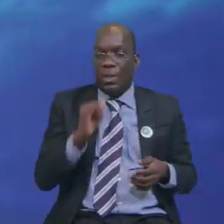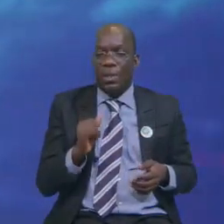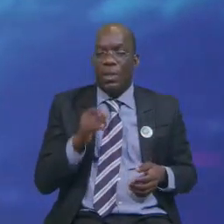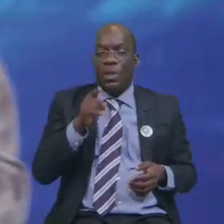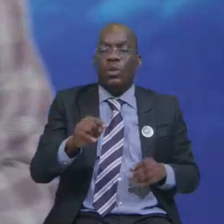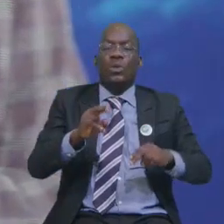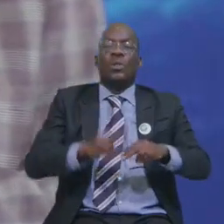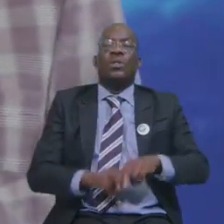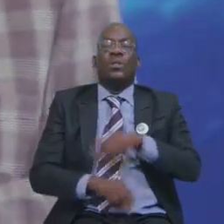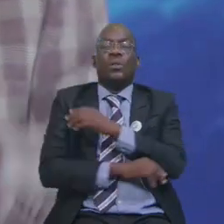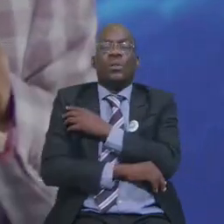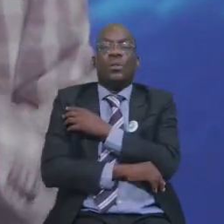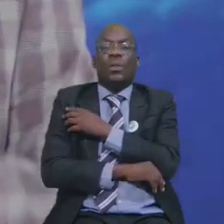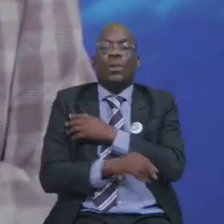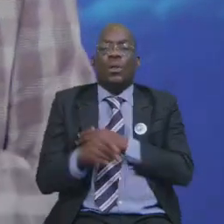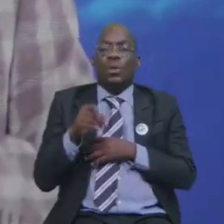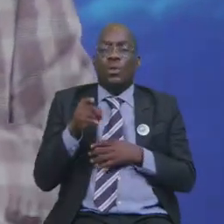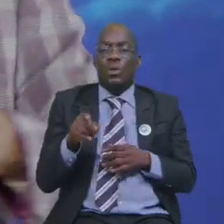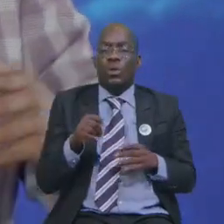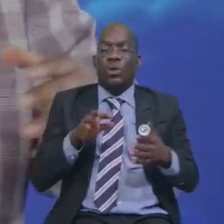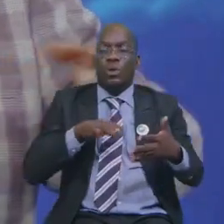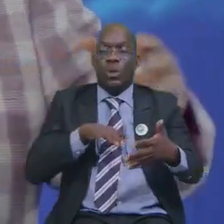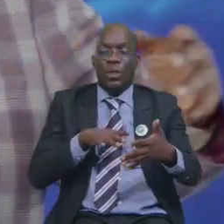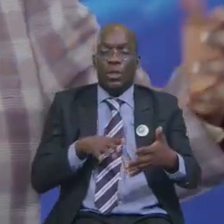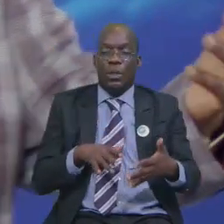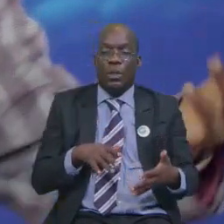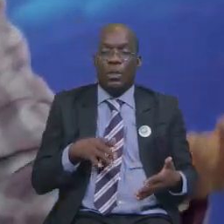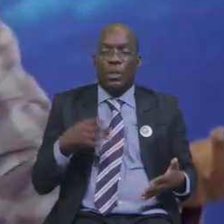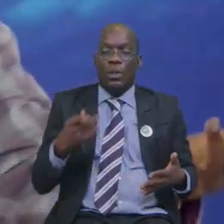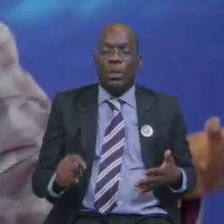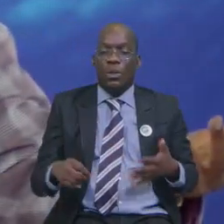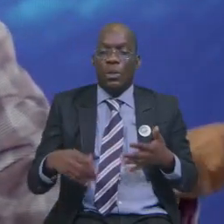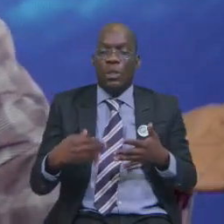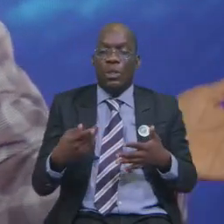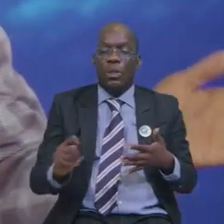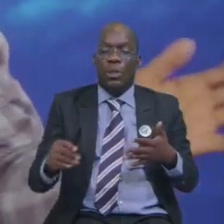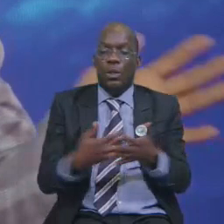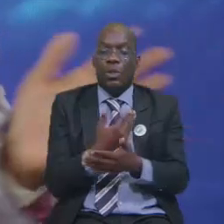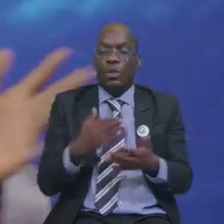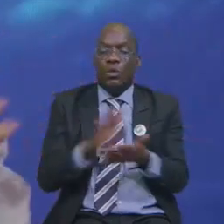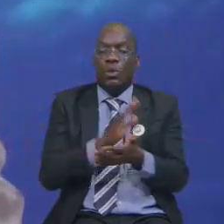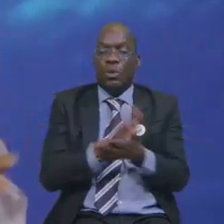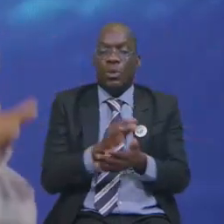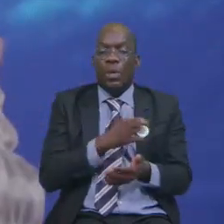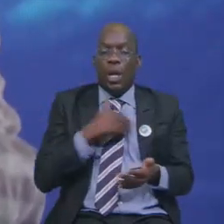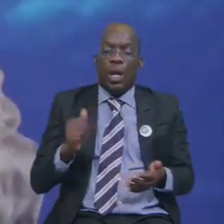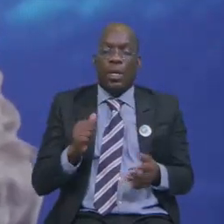down and study. Not only read, study the newspapers and compare news with